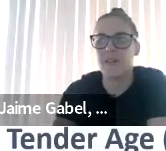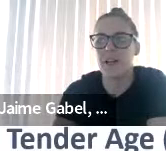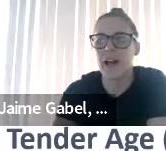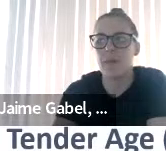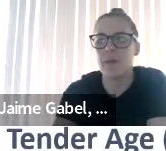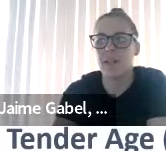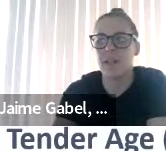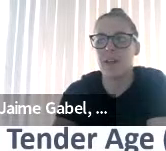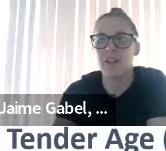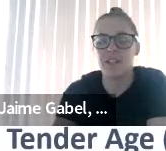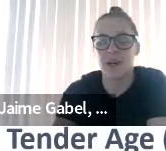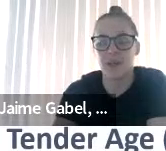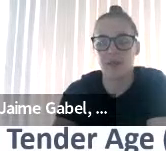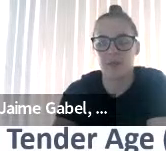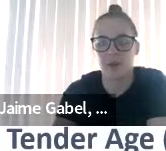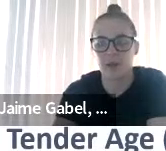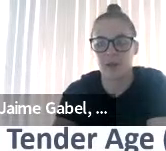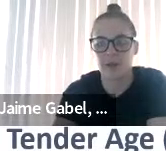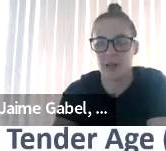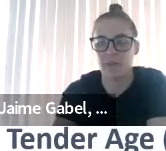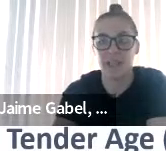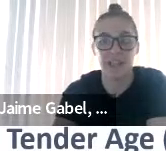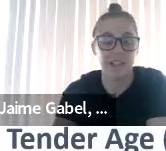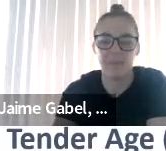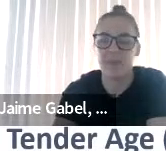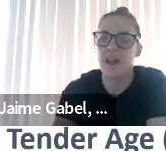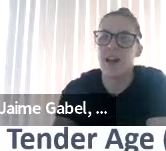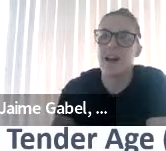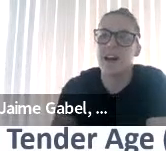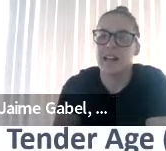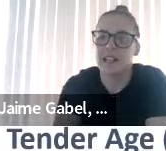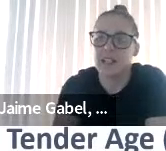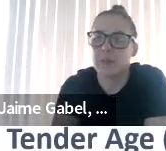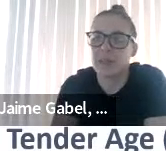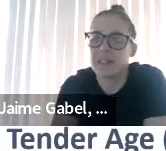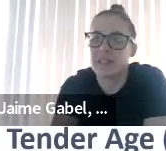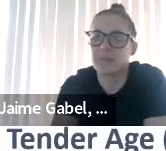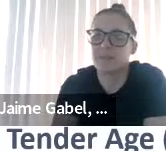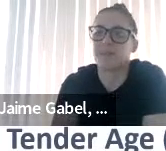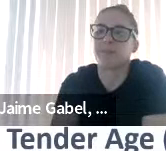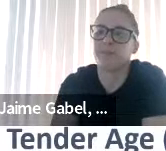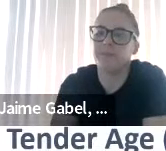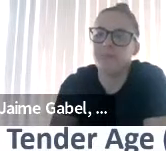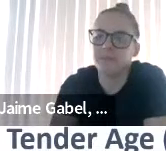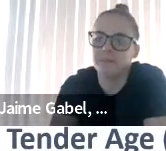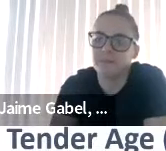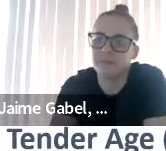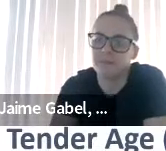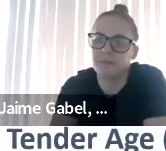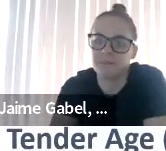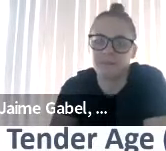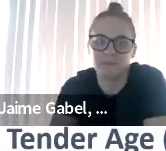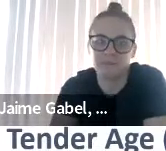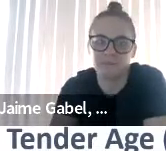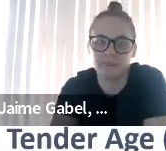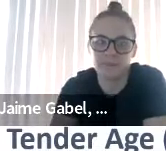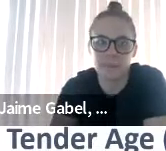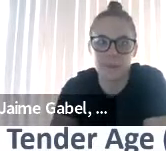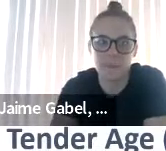still not very high, but encouraging that people are getting it. Next slide, please.